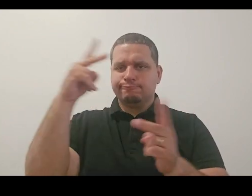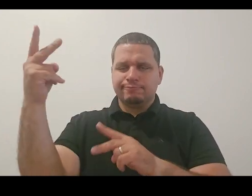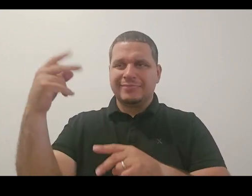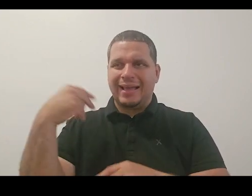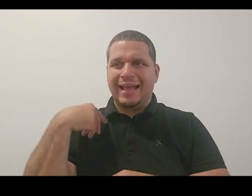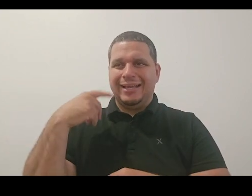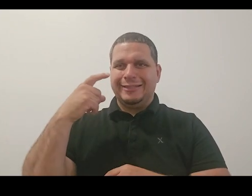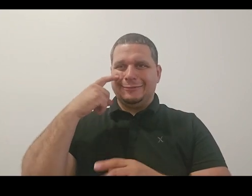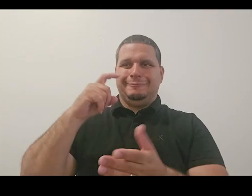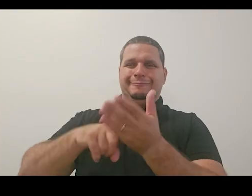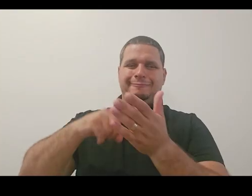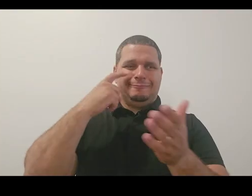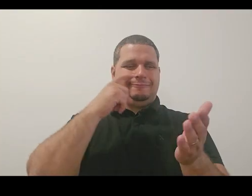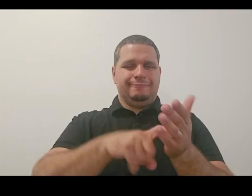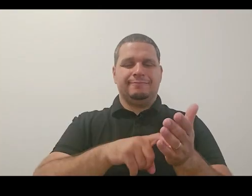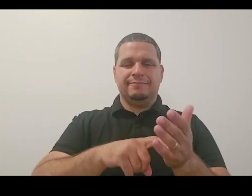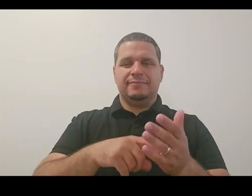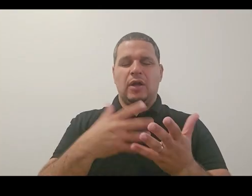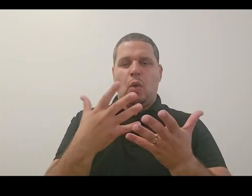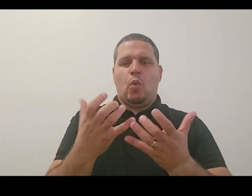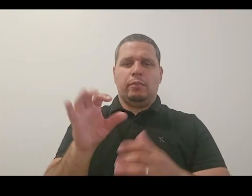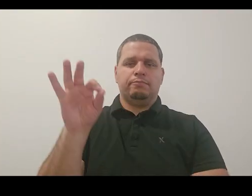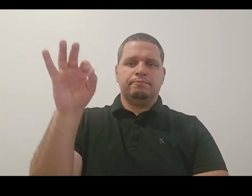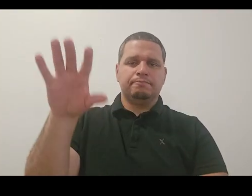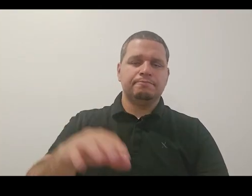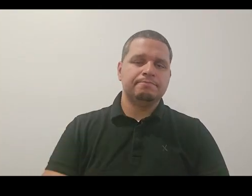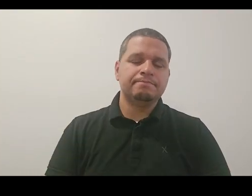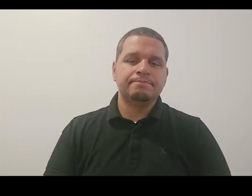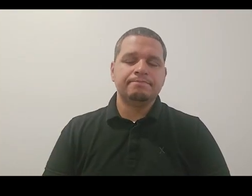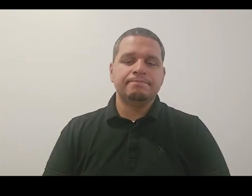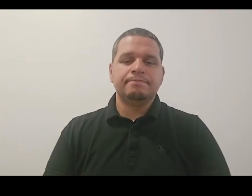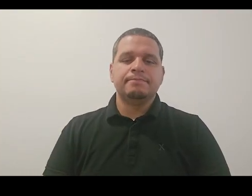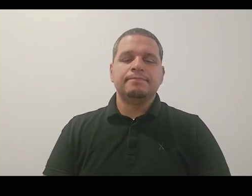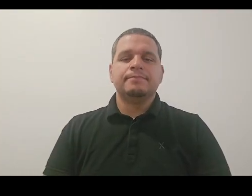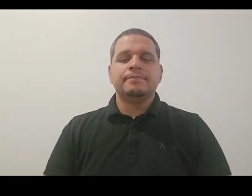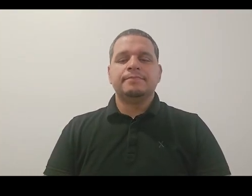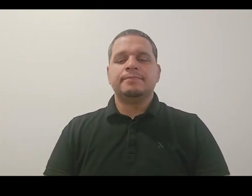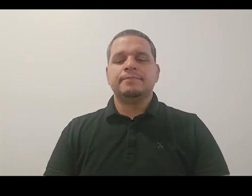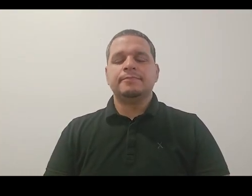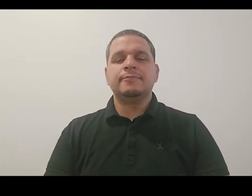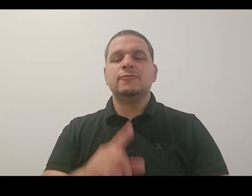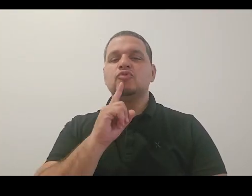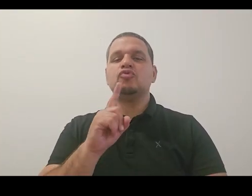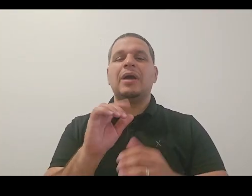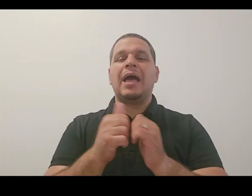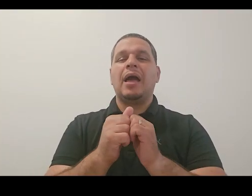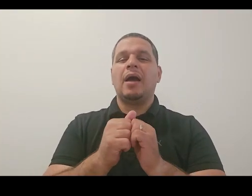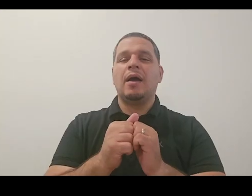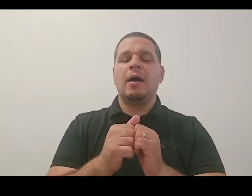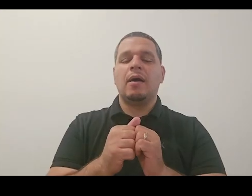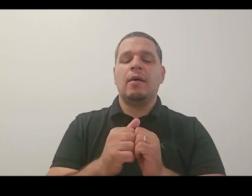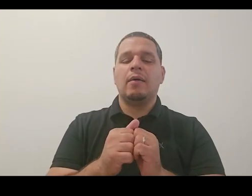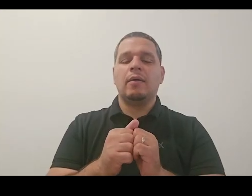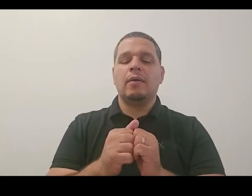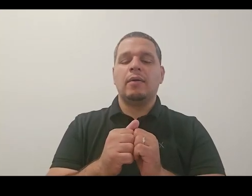that I think I want to point out towards is just kind of how